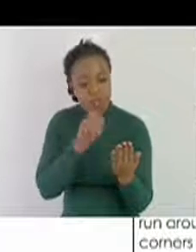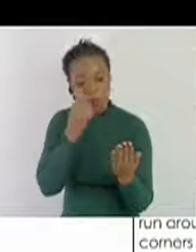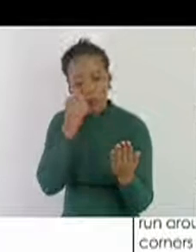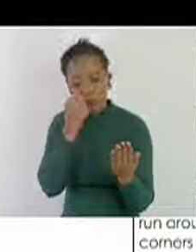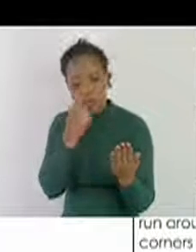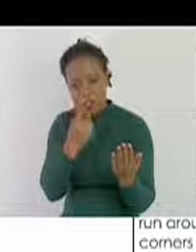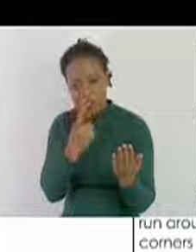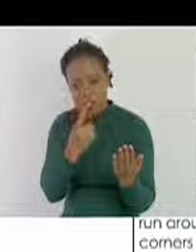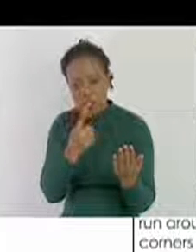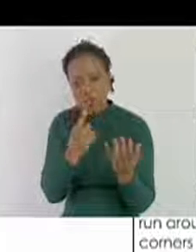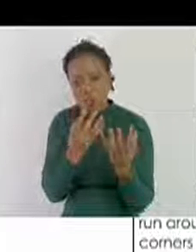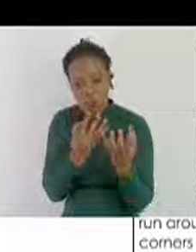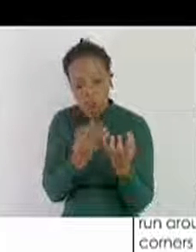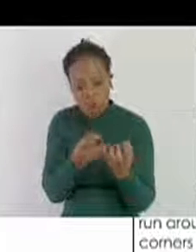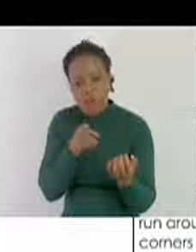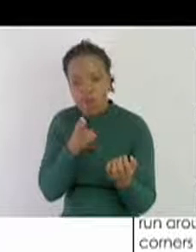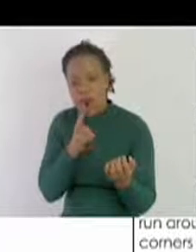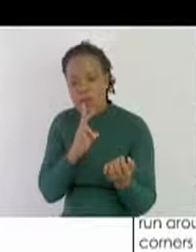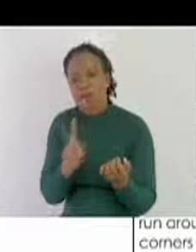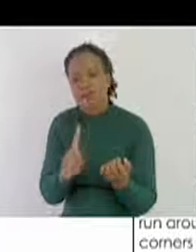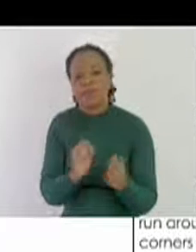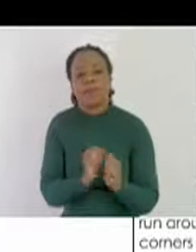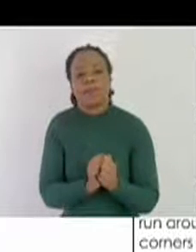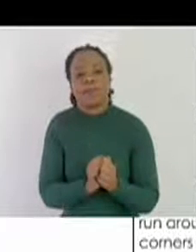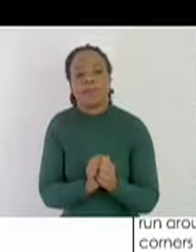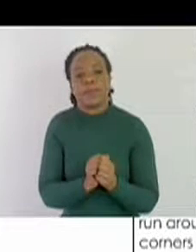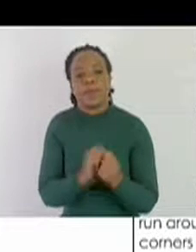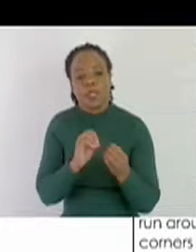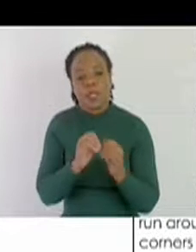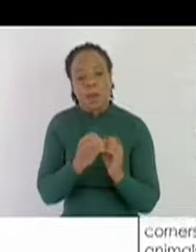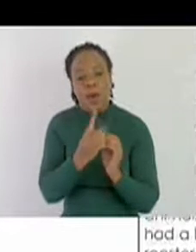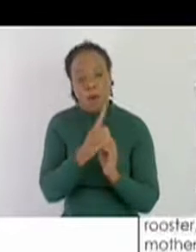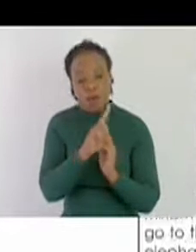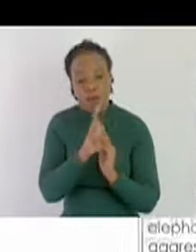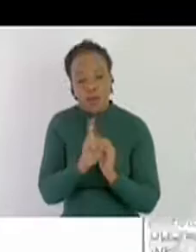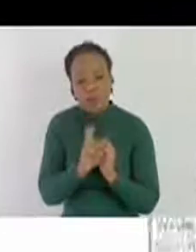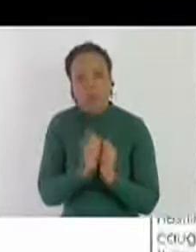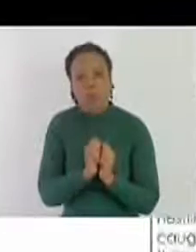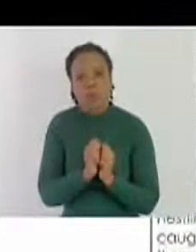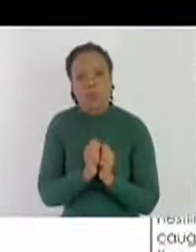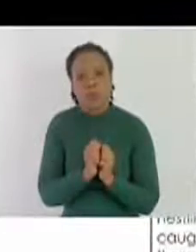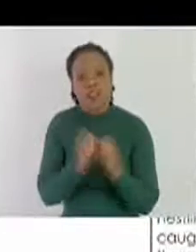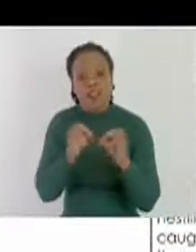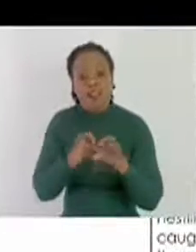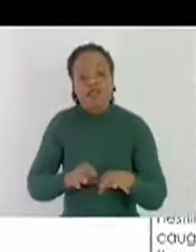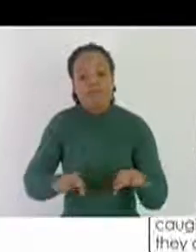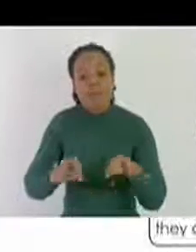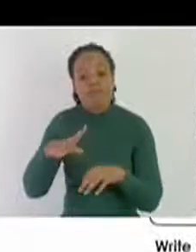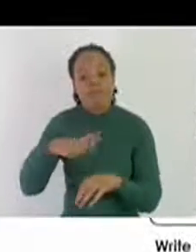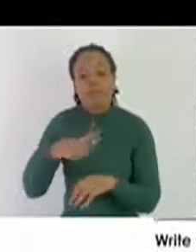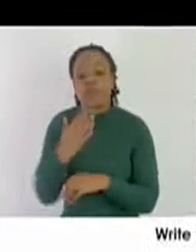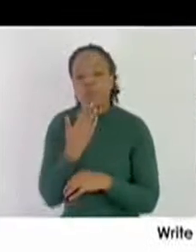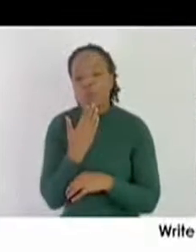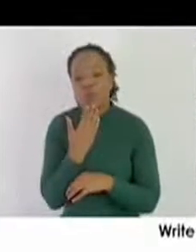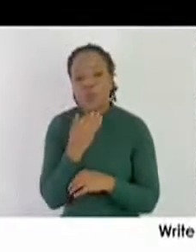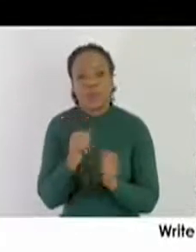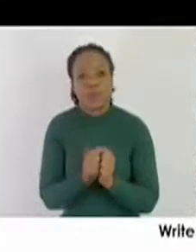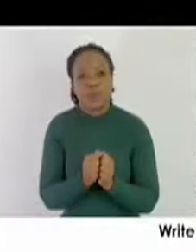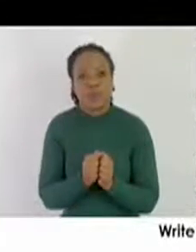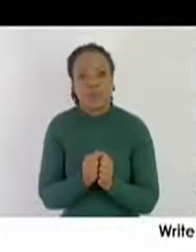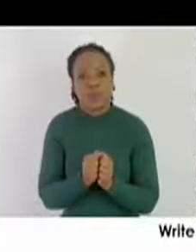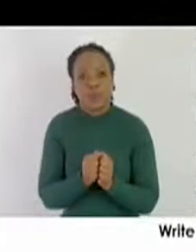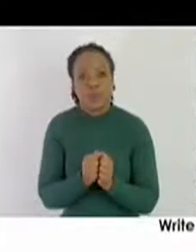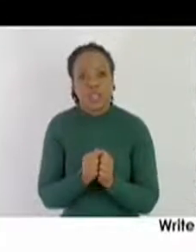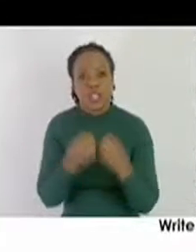I will read the question number one. Is saying, who did the farm belong to? Is this